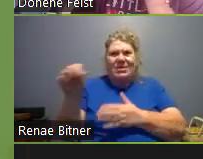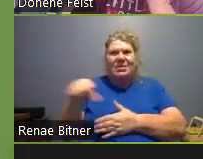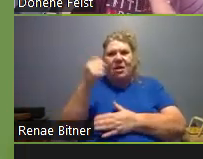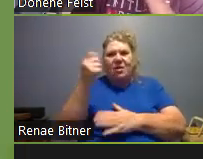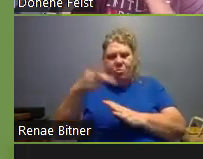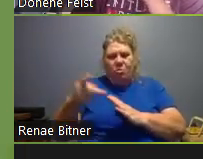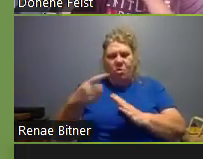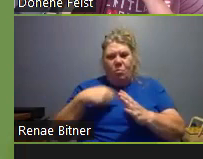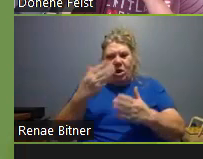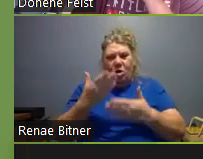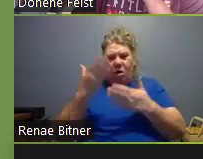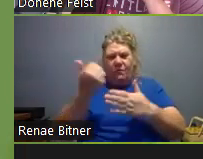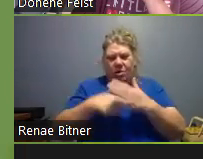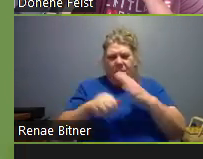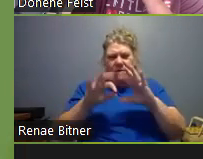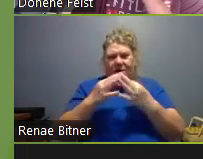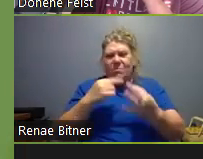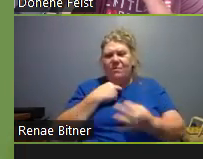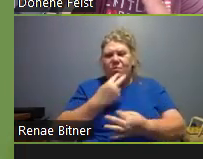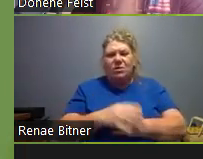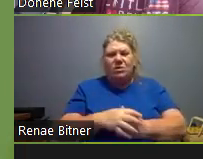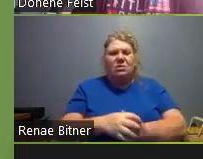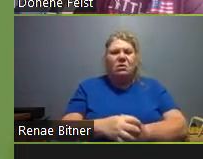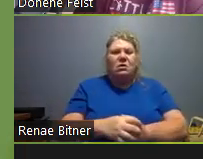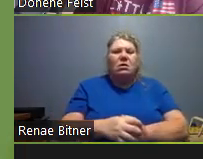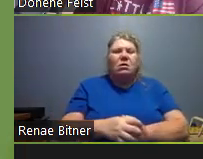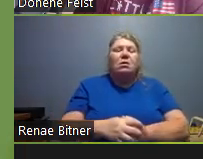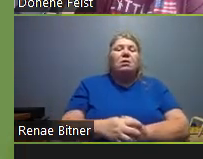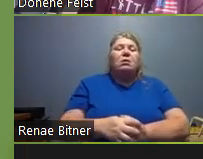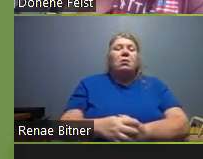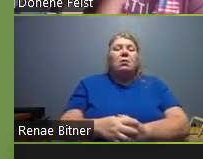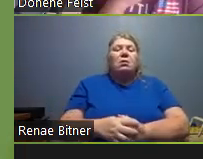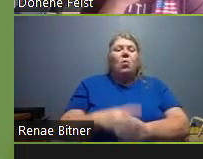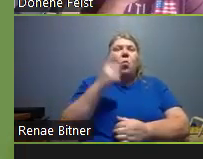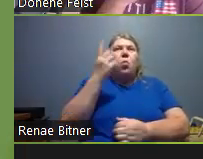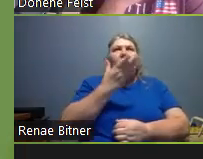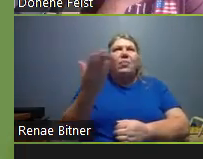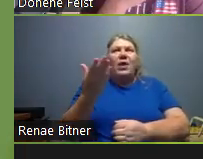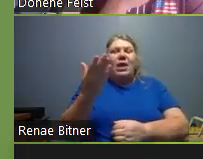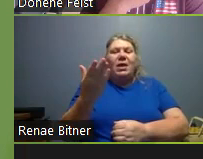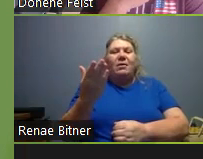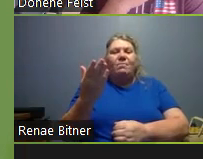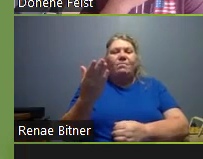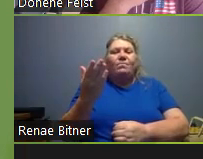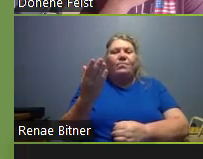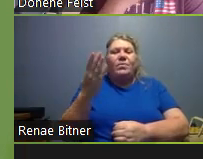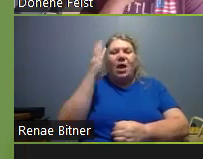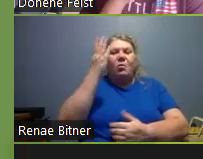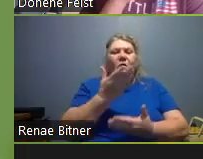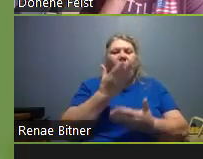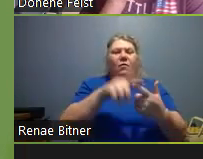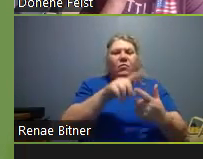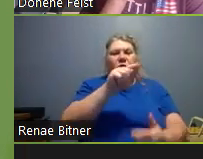program that we offer under Family Voices. One thing that I will offer to Tori and to